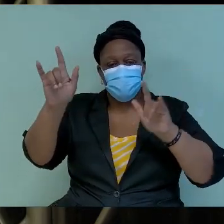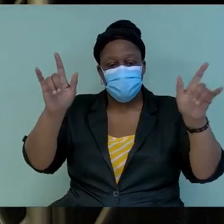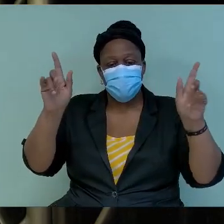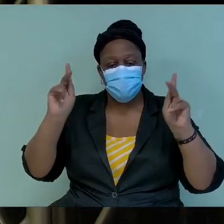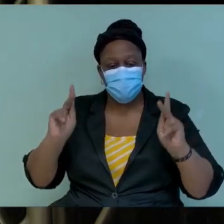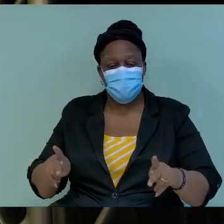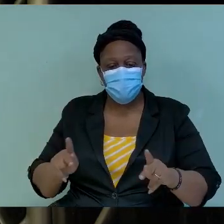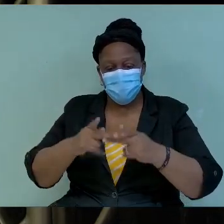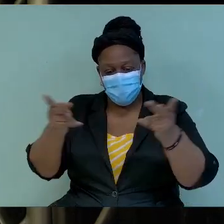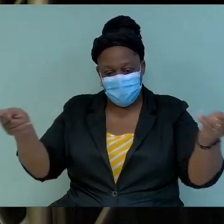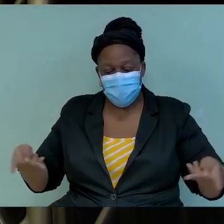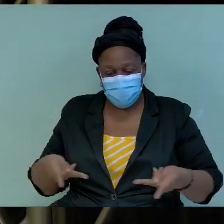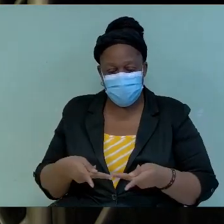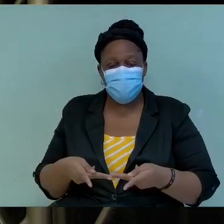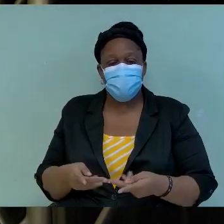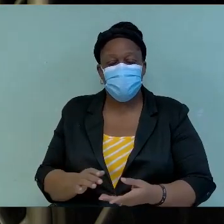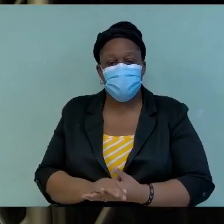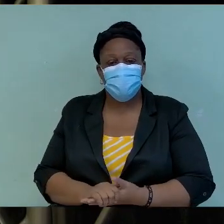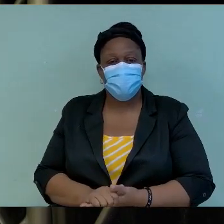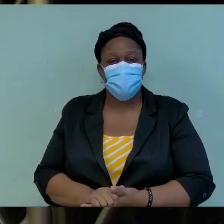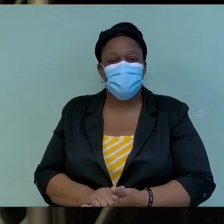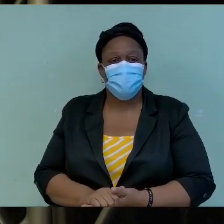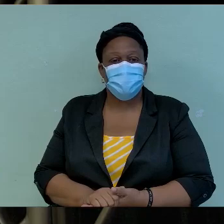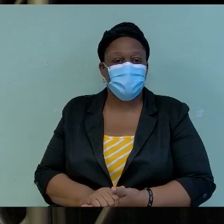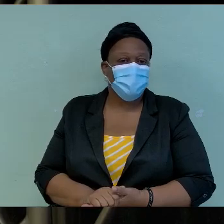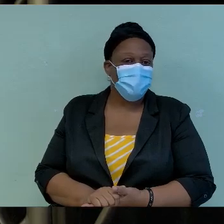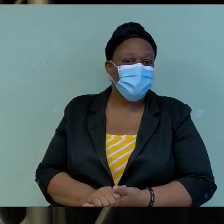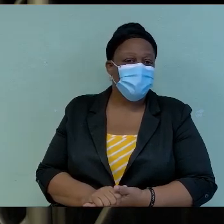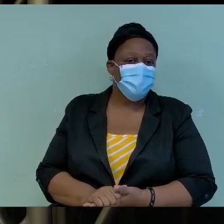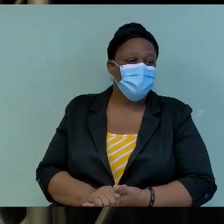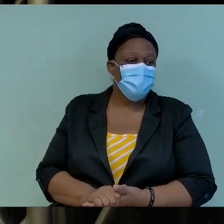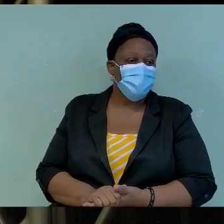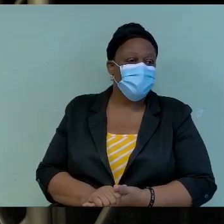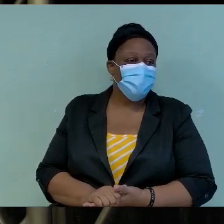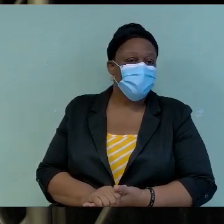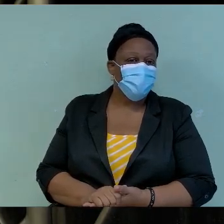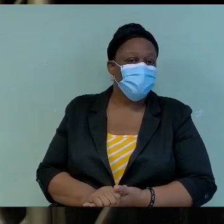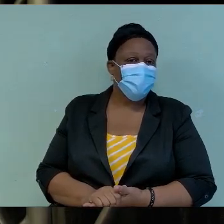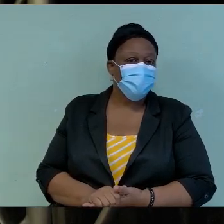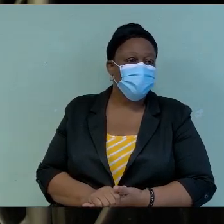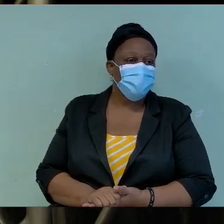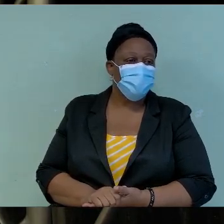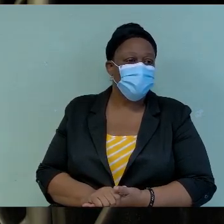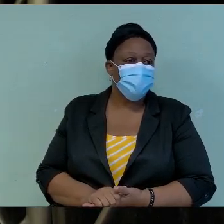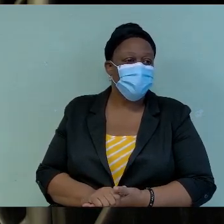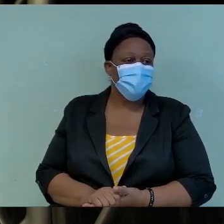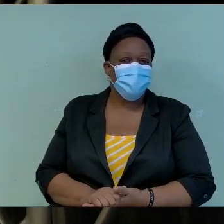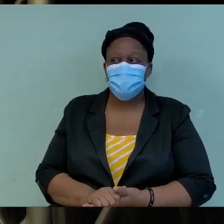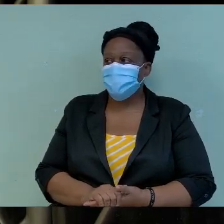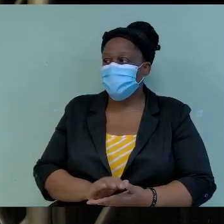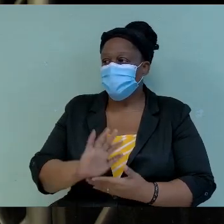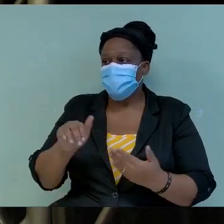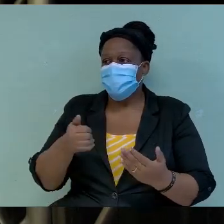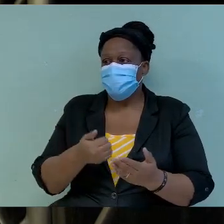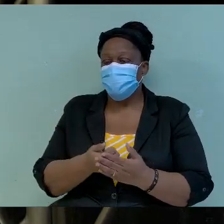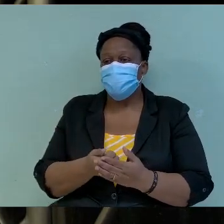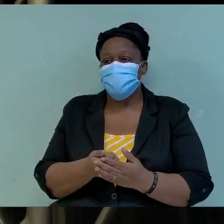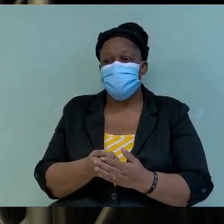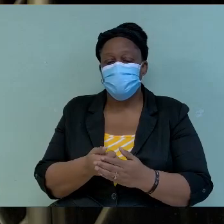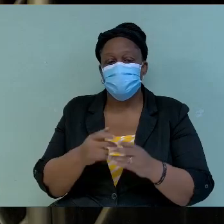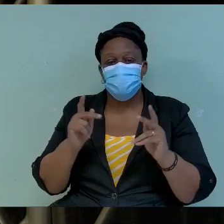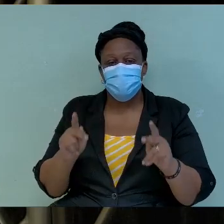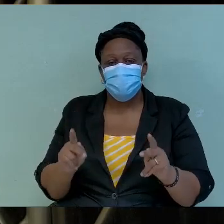1 minute of silence for all of our citizens from St. Kitts and Nevis who have passed